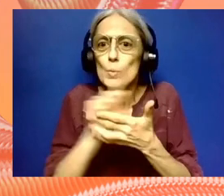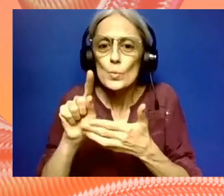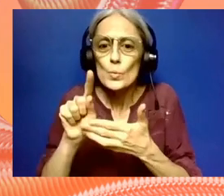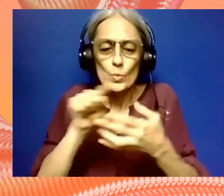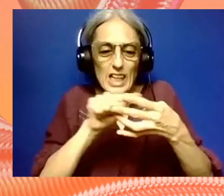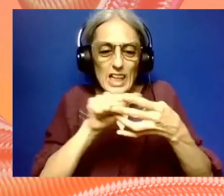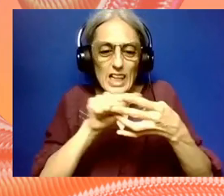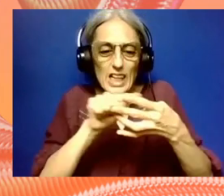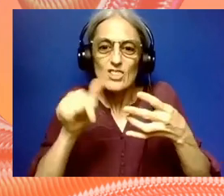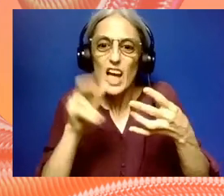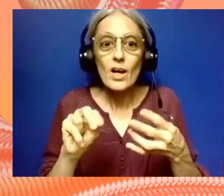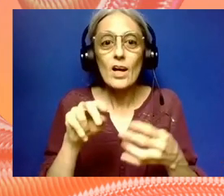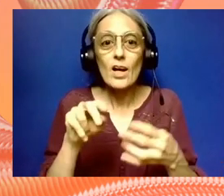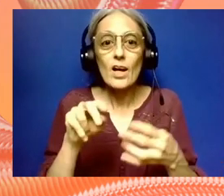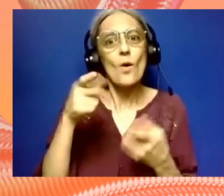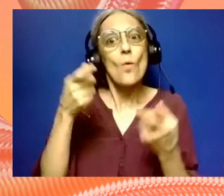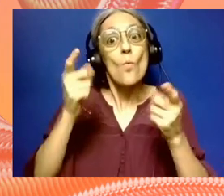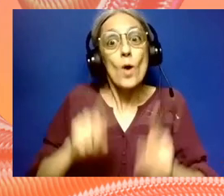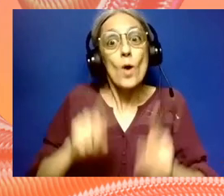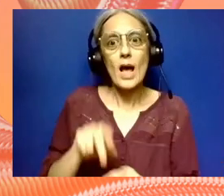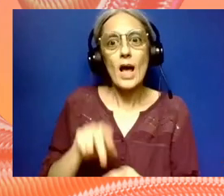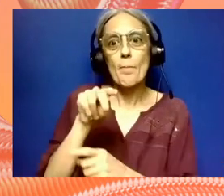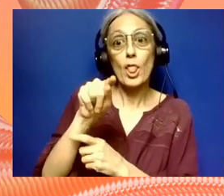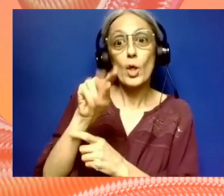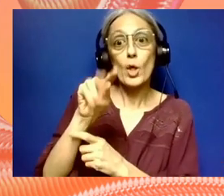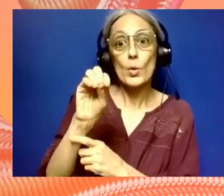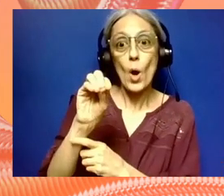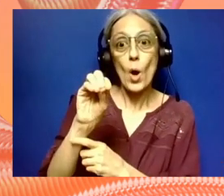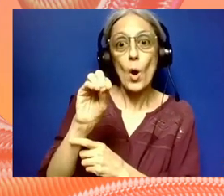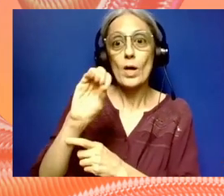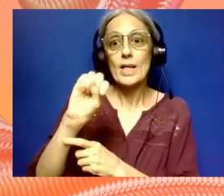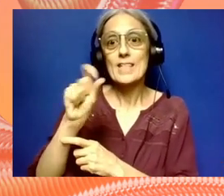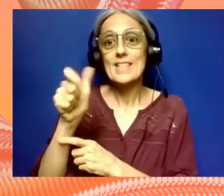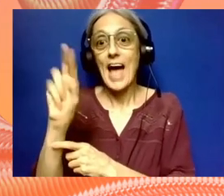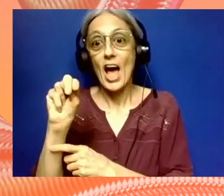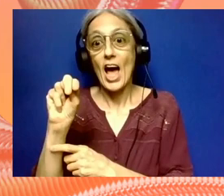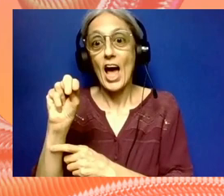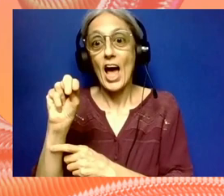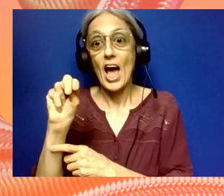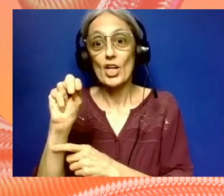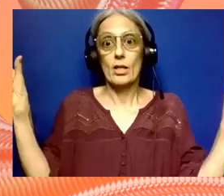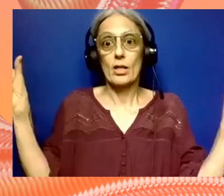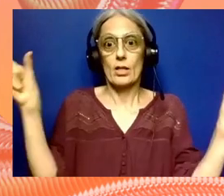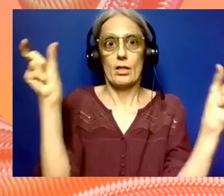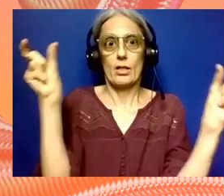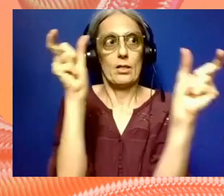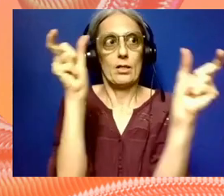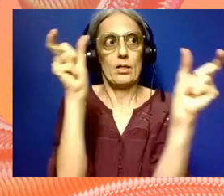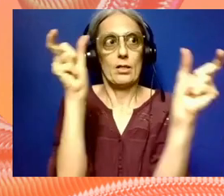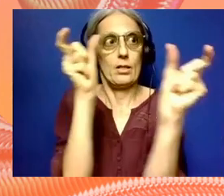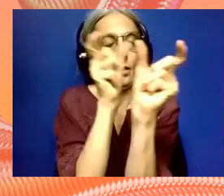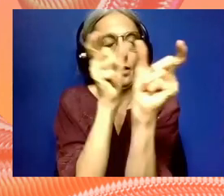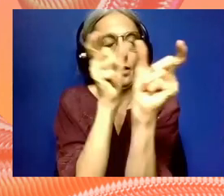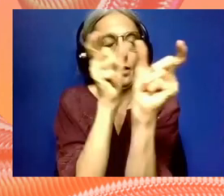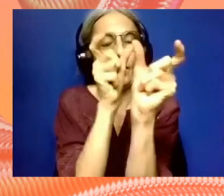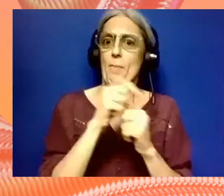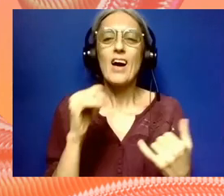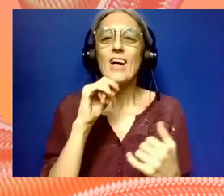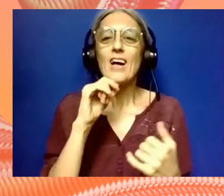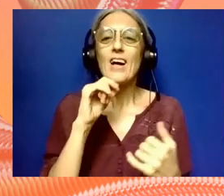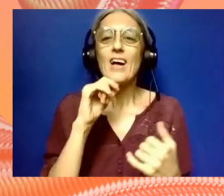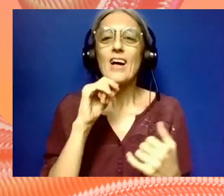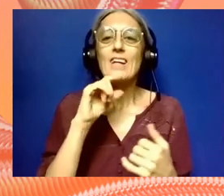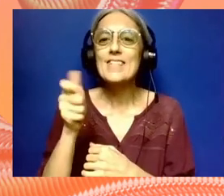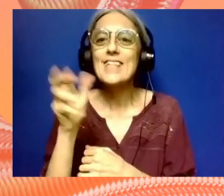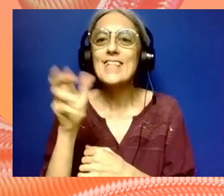the Saturn-Pluto conjunction, which a lot of people are talking about now. But it wasn't just Saturn, which is structure and bones, and